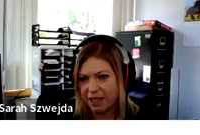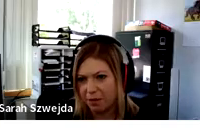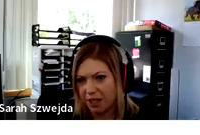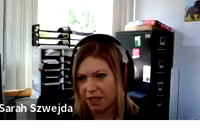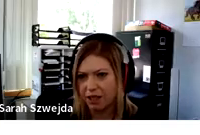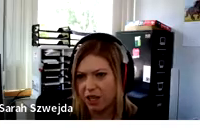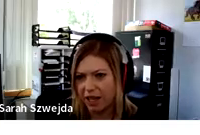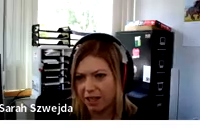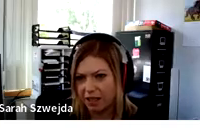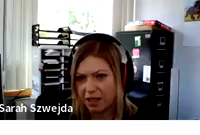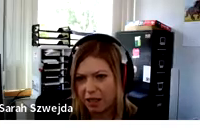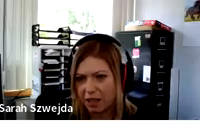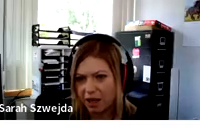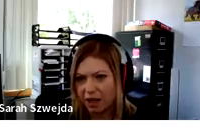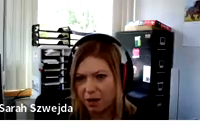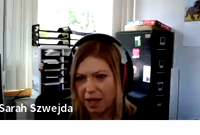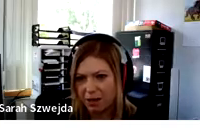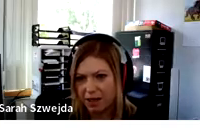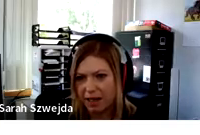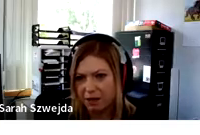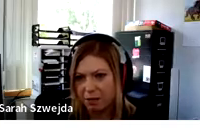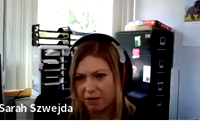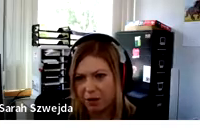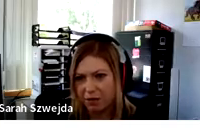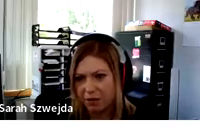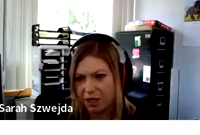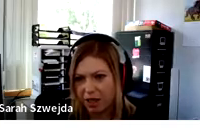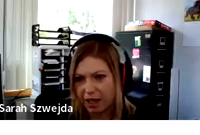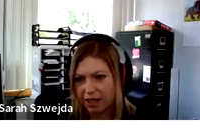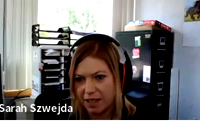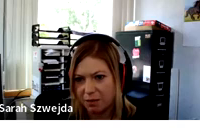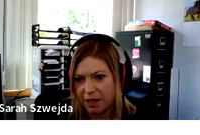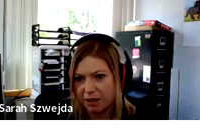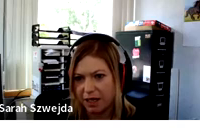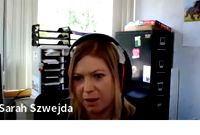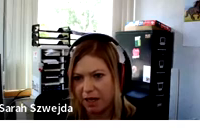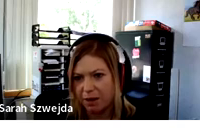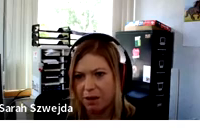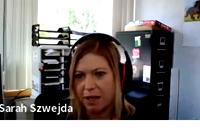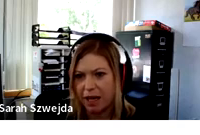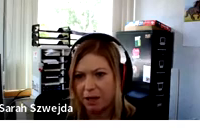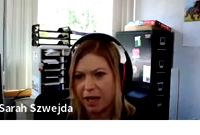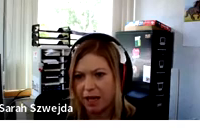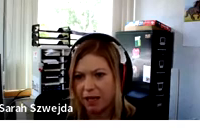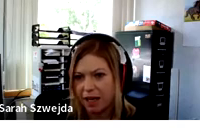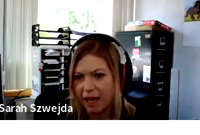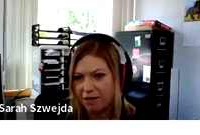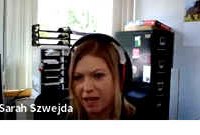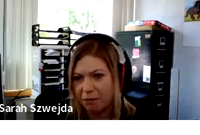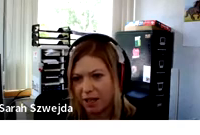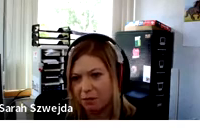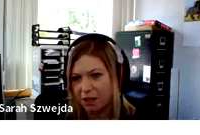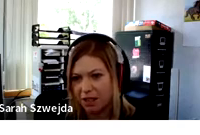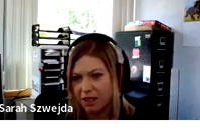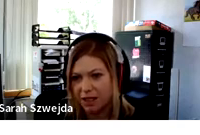TJ has something in the chat. I depend on my phone for hearing access, but I would like backup on my iPad. I